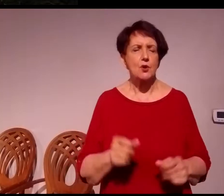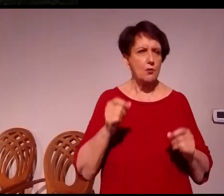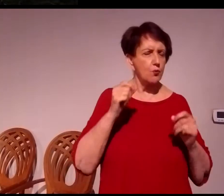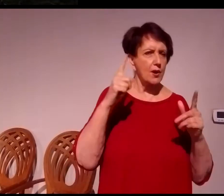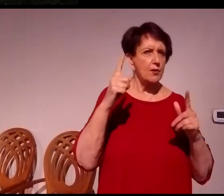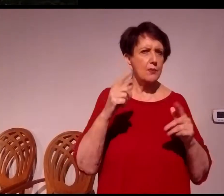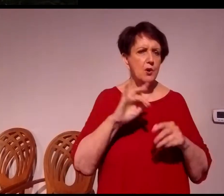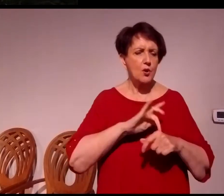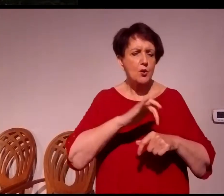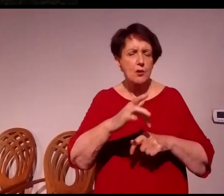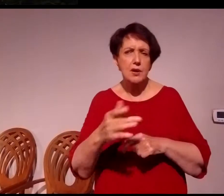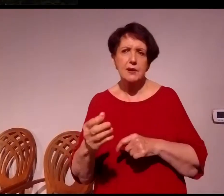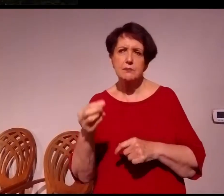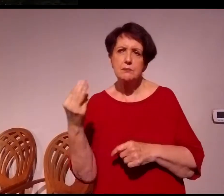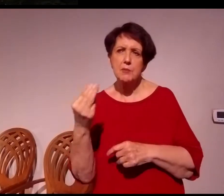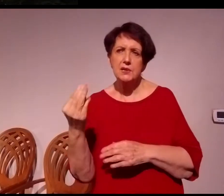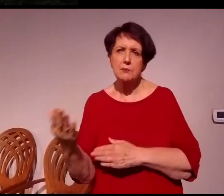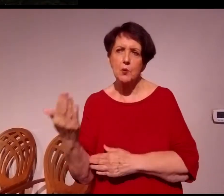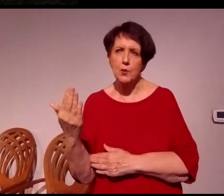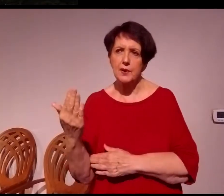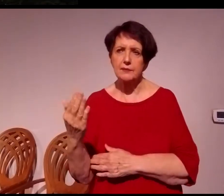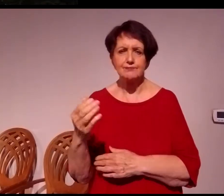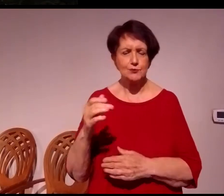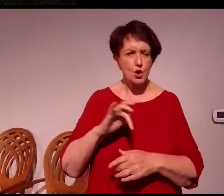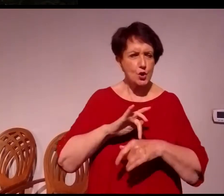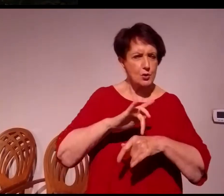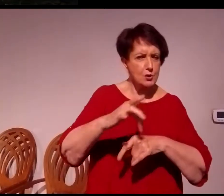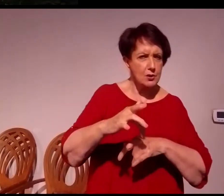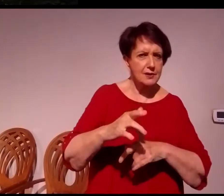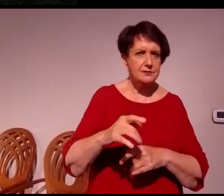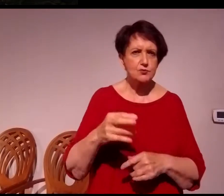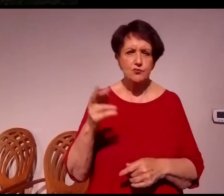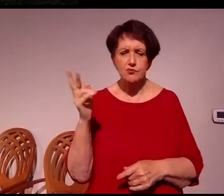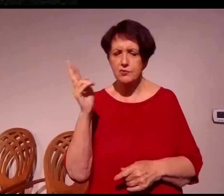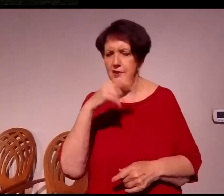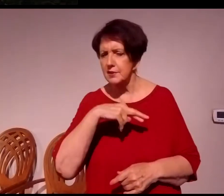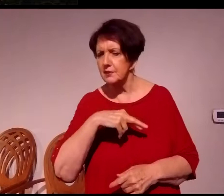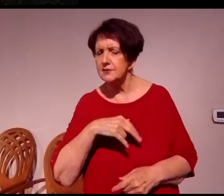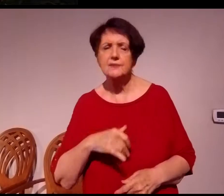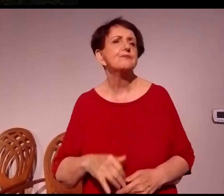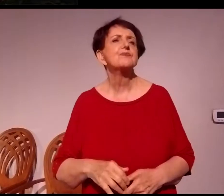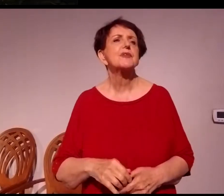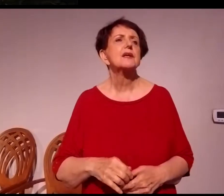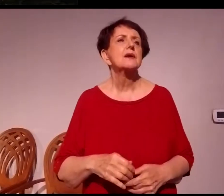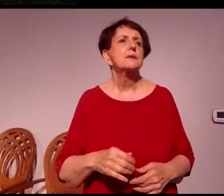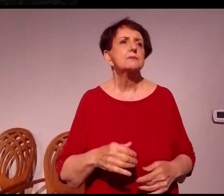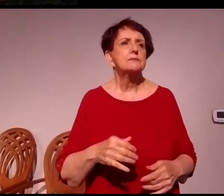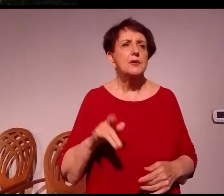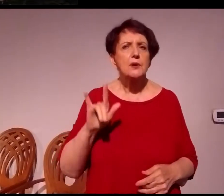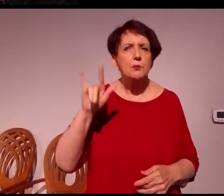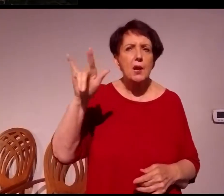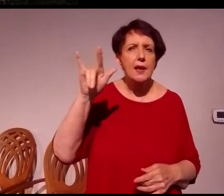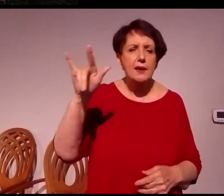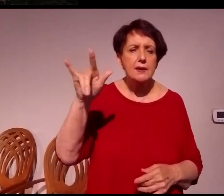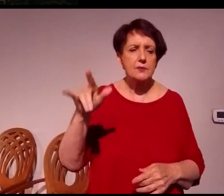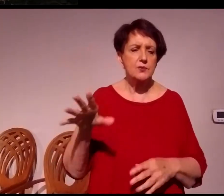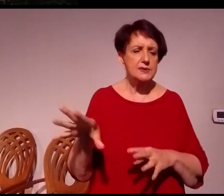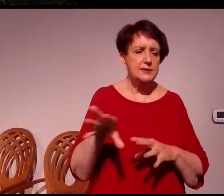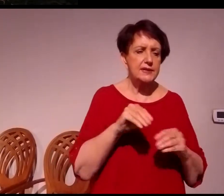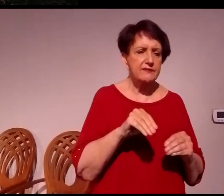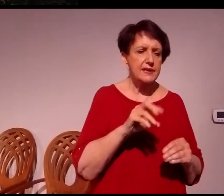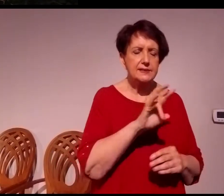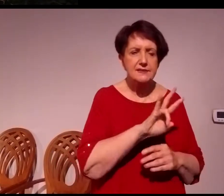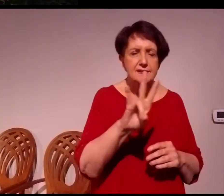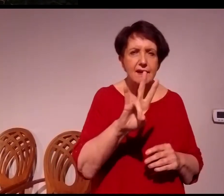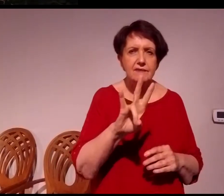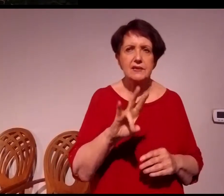for Monday morning. I had some ridiculous 7 o'clock plane. I had to leave the house at 5. And as Karen